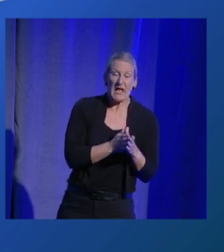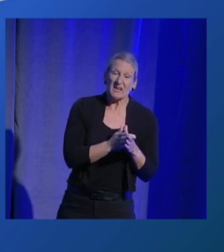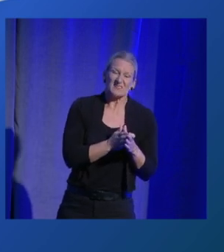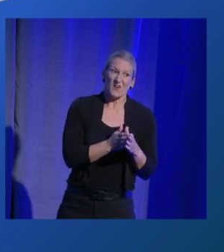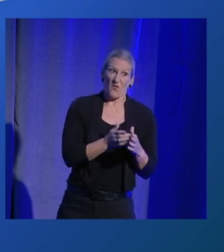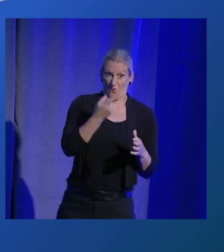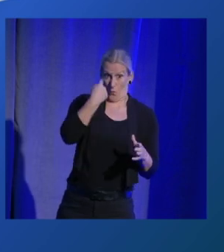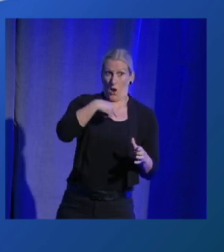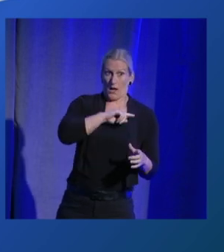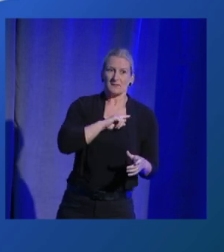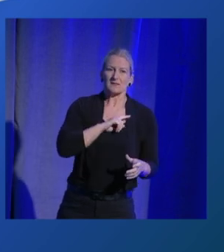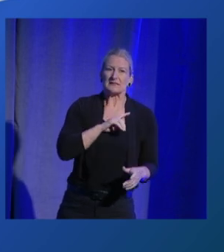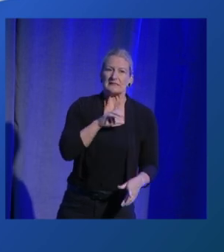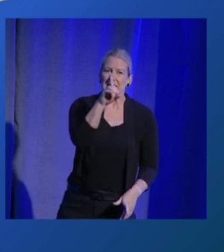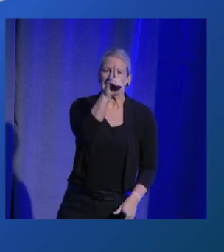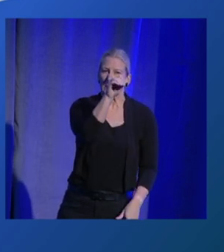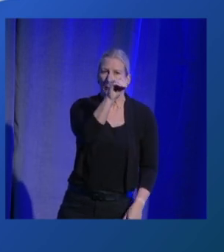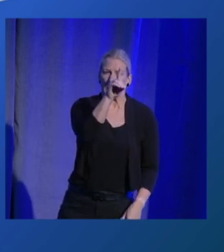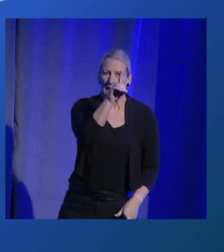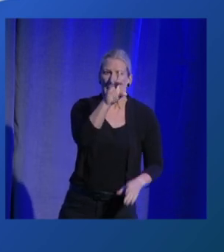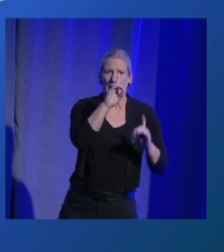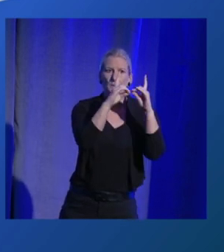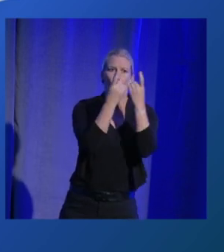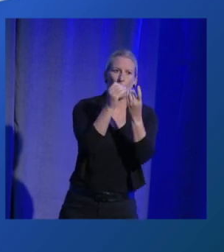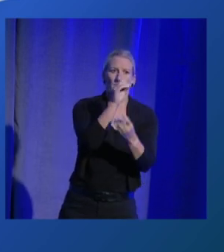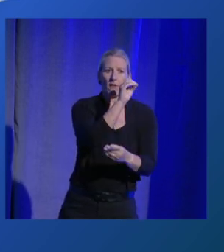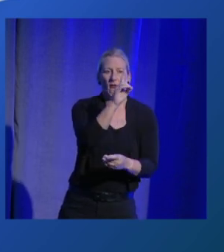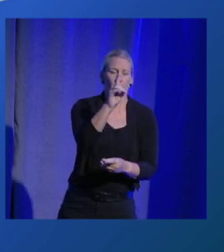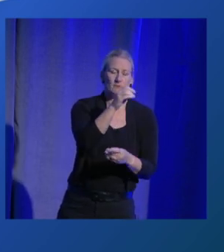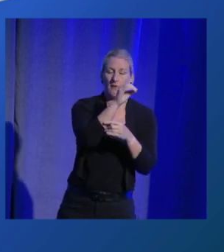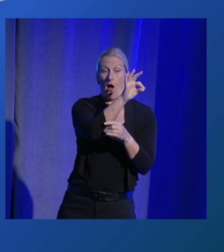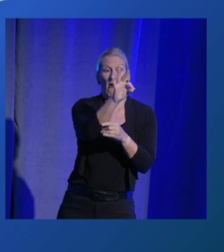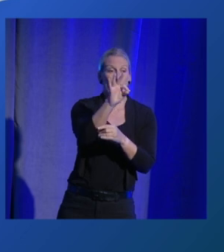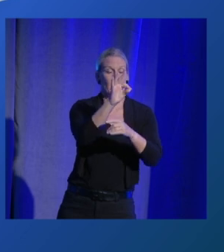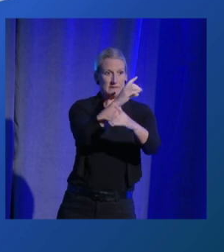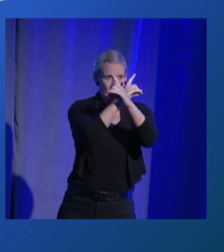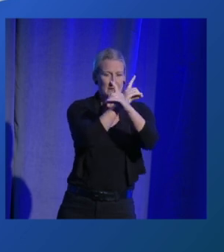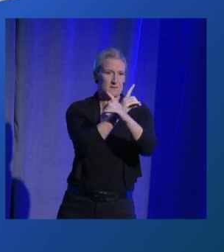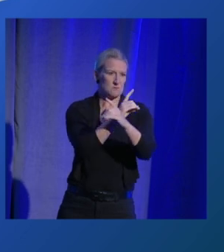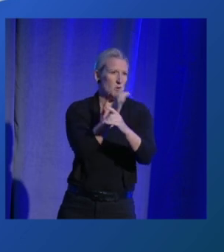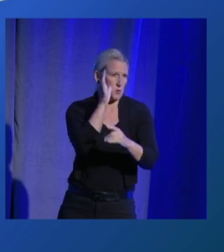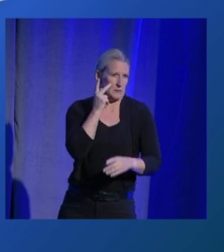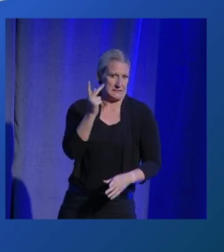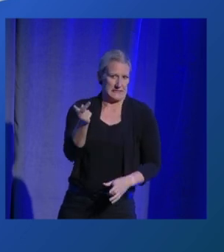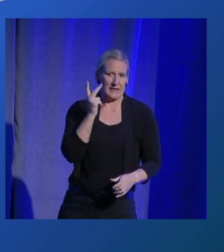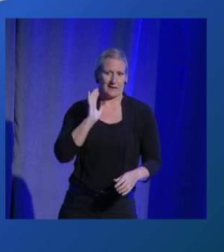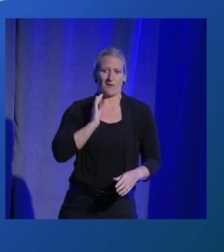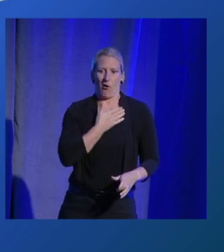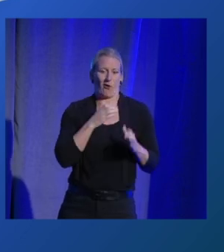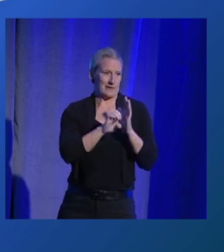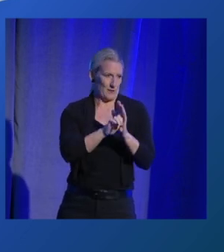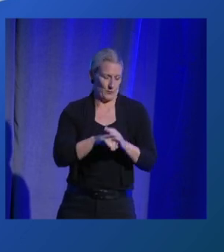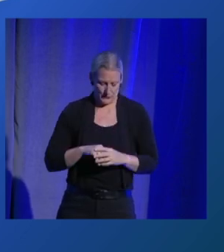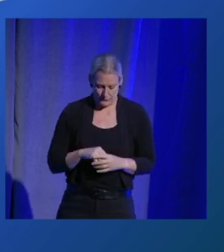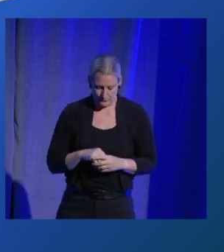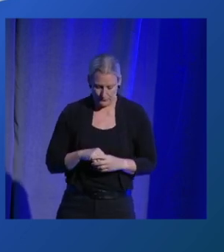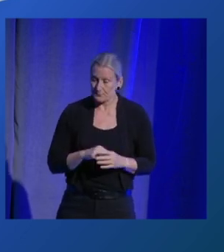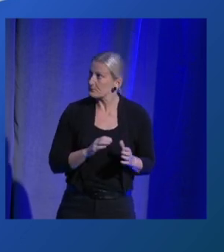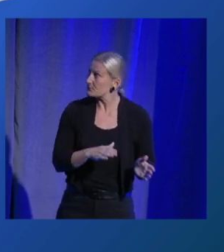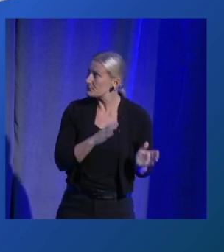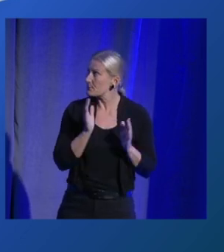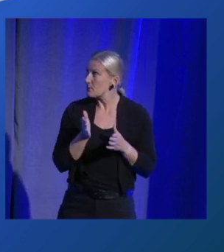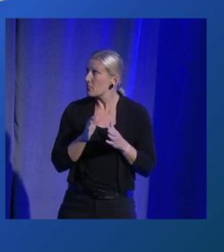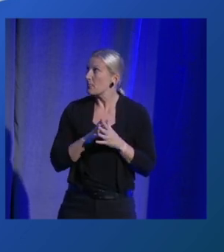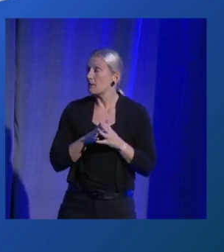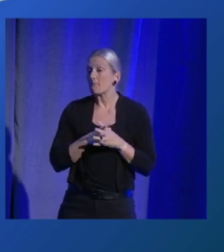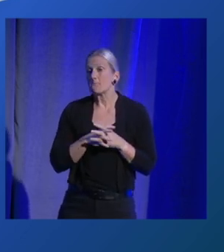Defense and you'll see that in uh in the examples I show in a few minutes the innovators are often